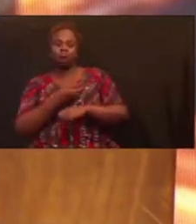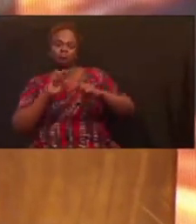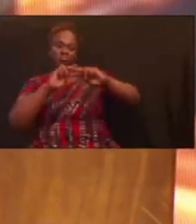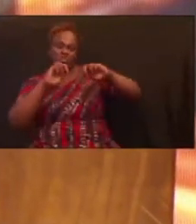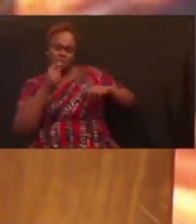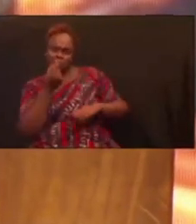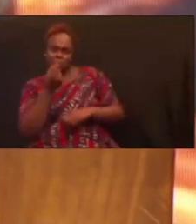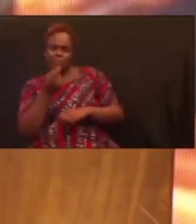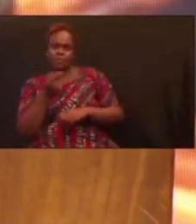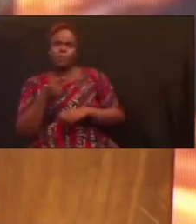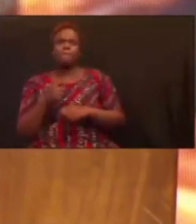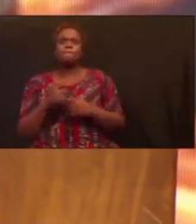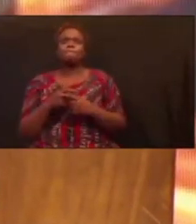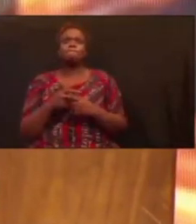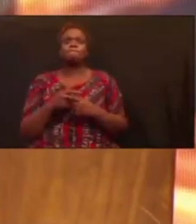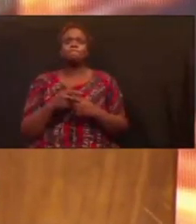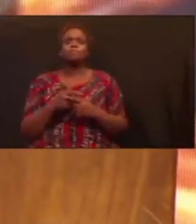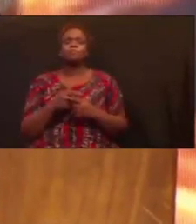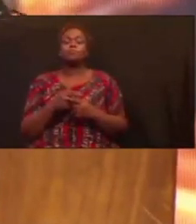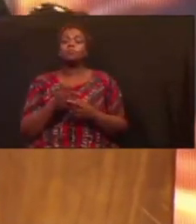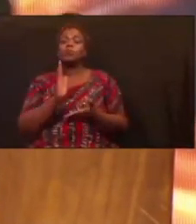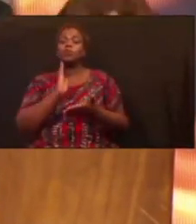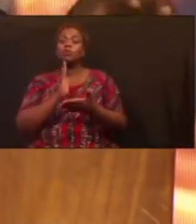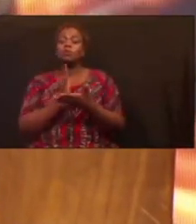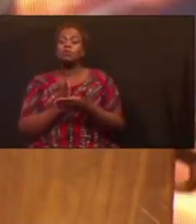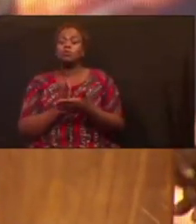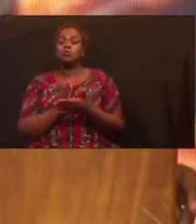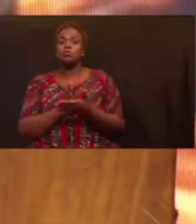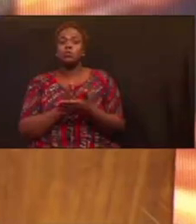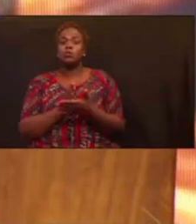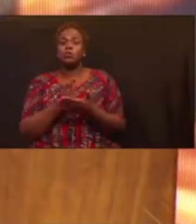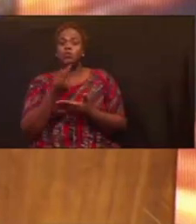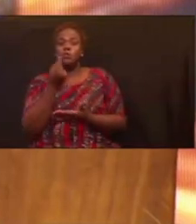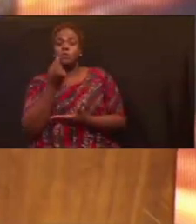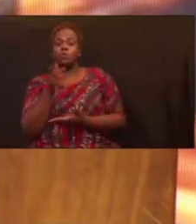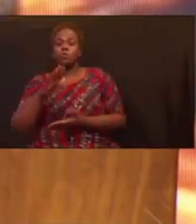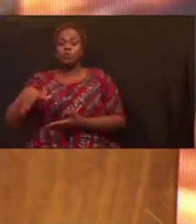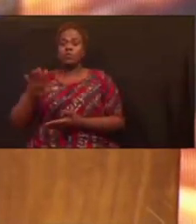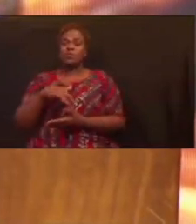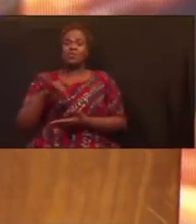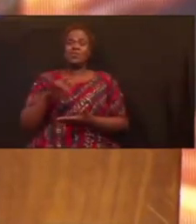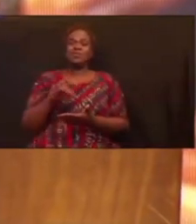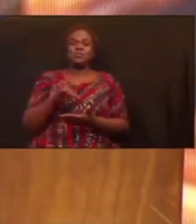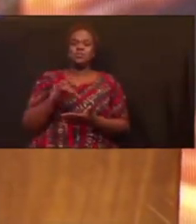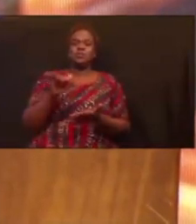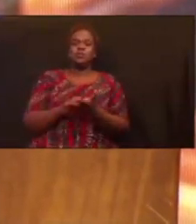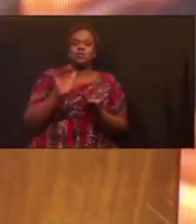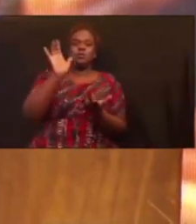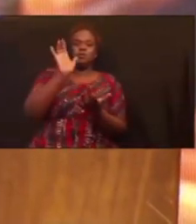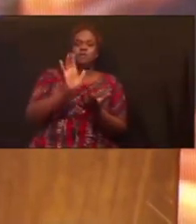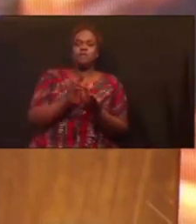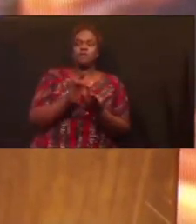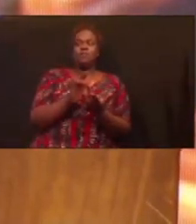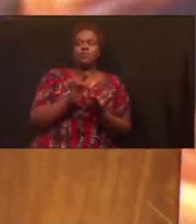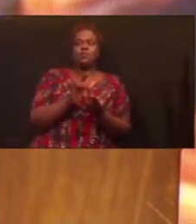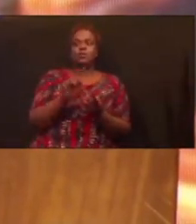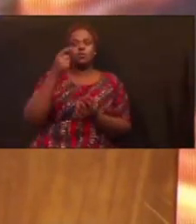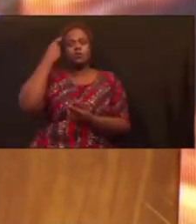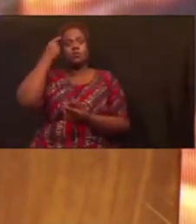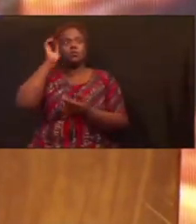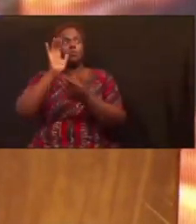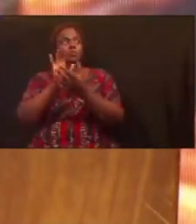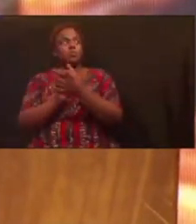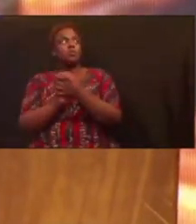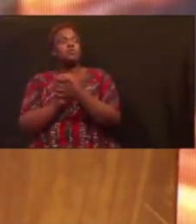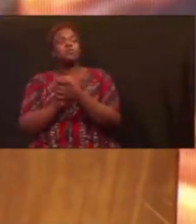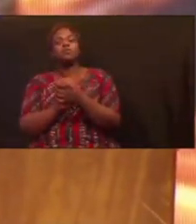did say that there are three factors that affect the quality of believers within any territory. Thank you for the sound. Thank